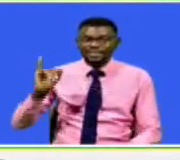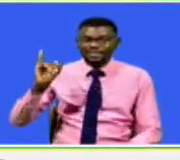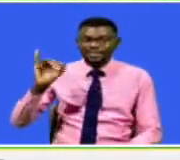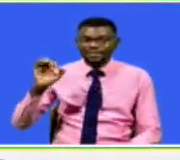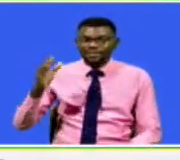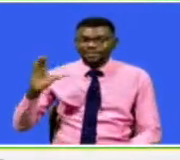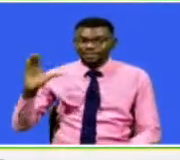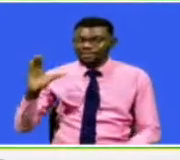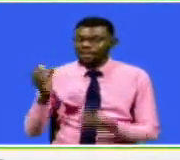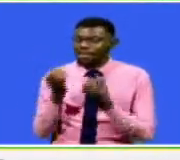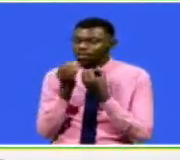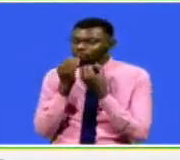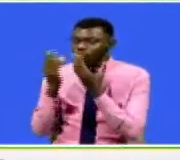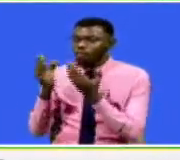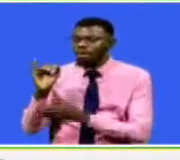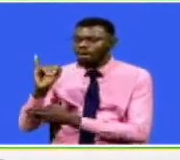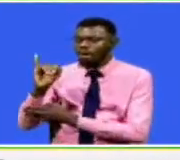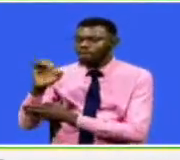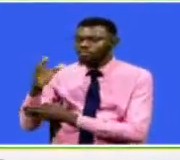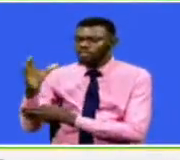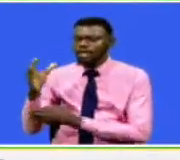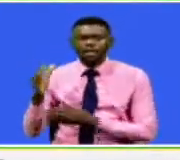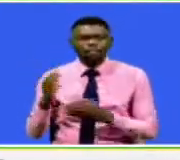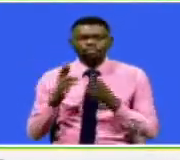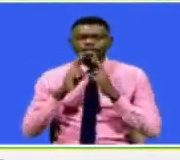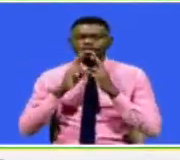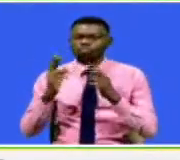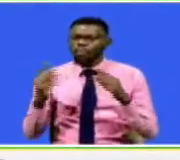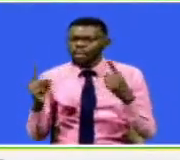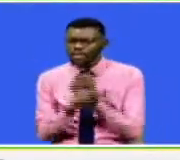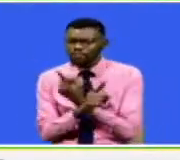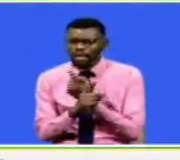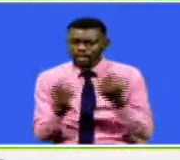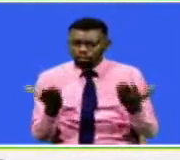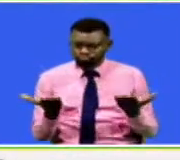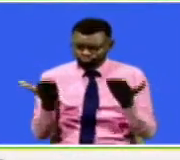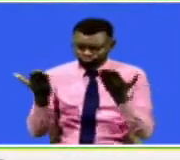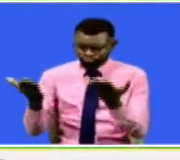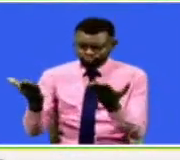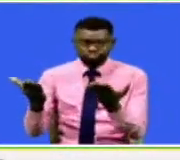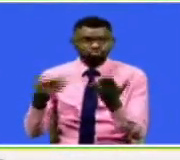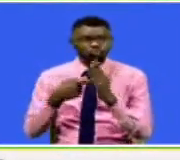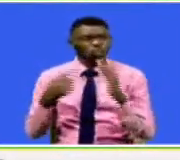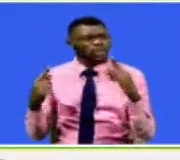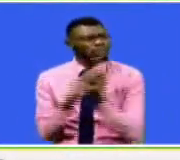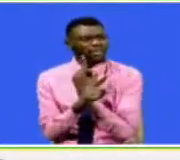and revealed to them the different results he was going to announce.